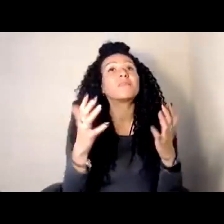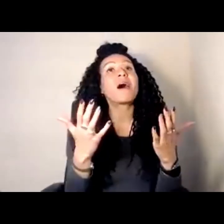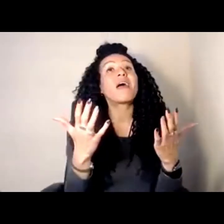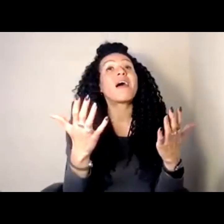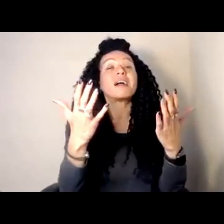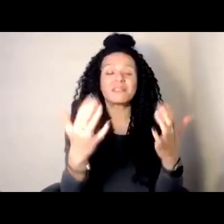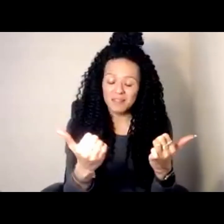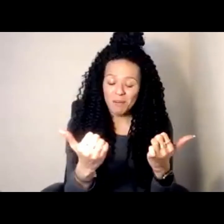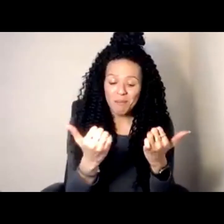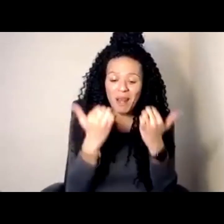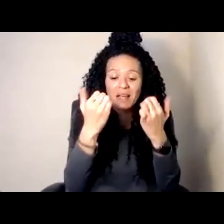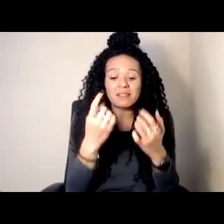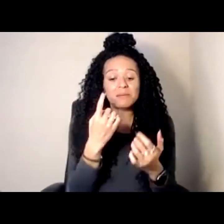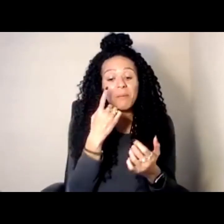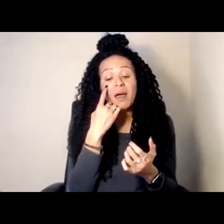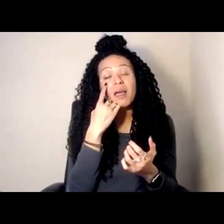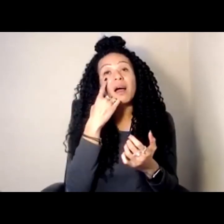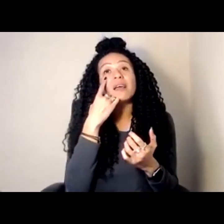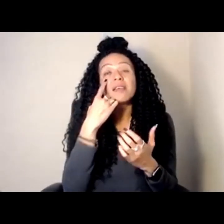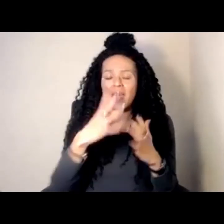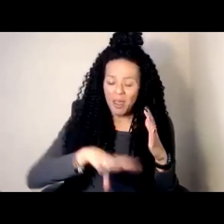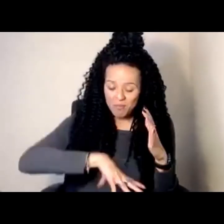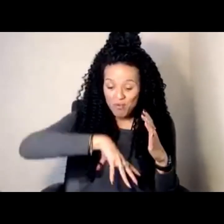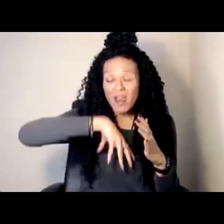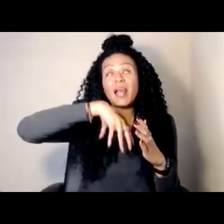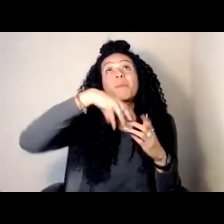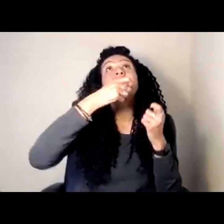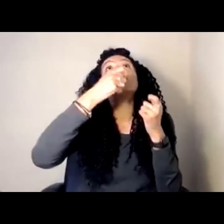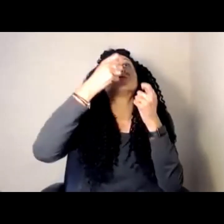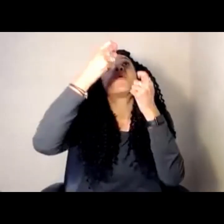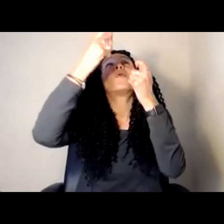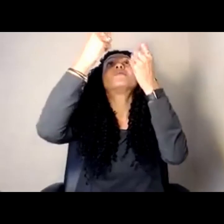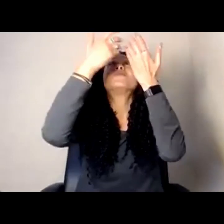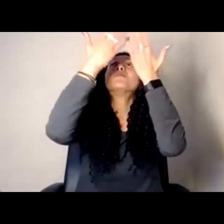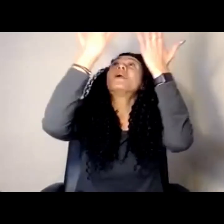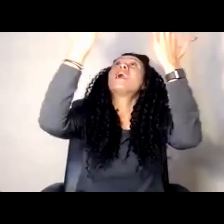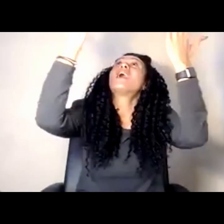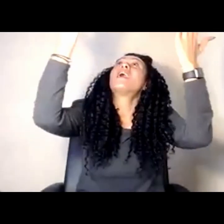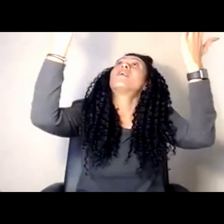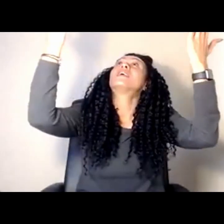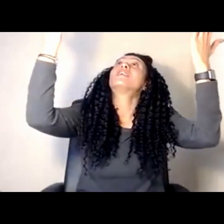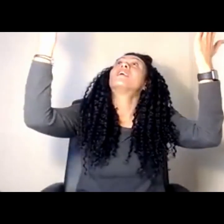bless my hands and bless my eyes, and bring my soul to